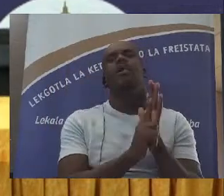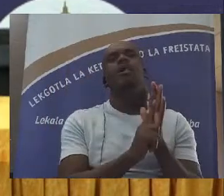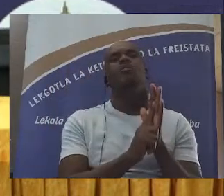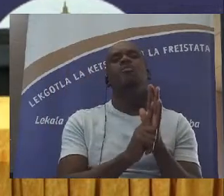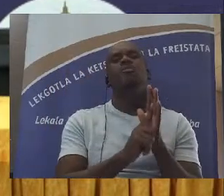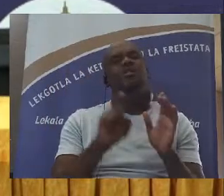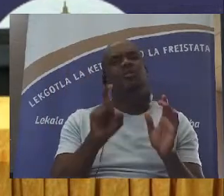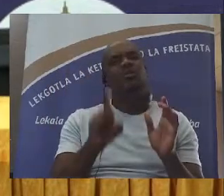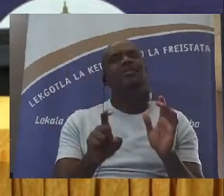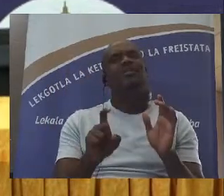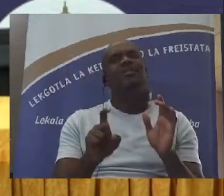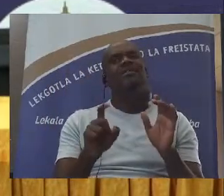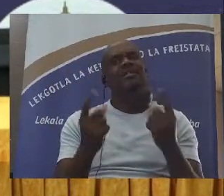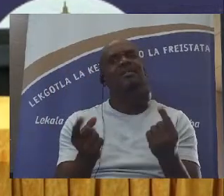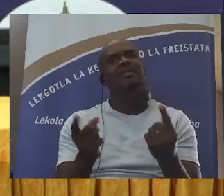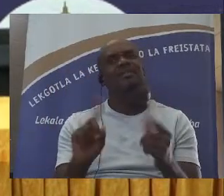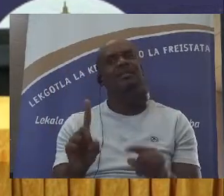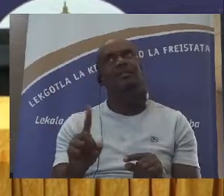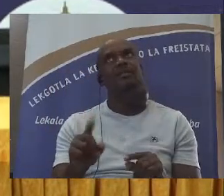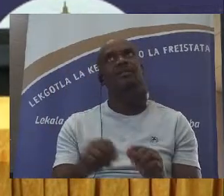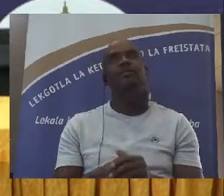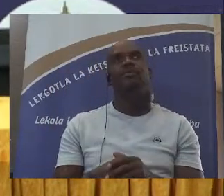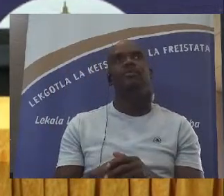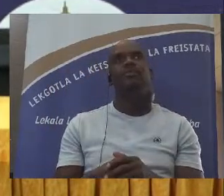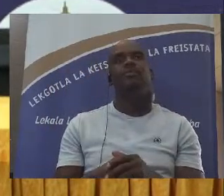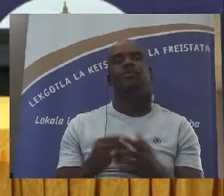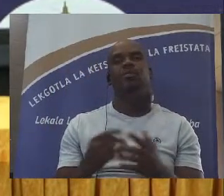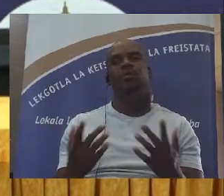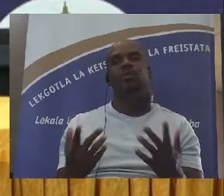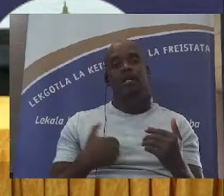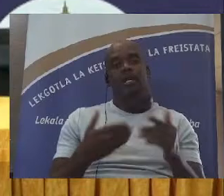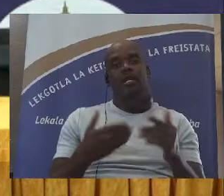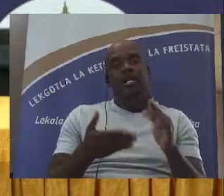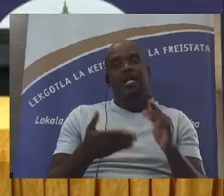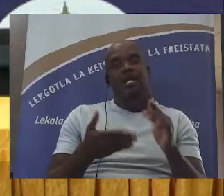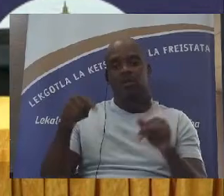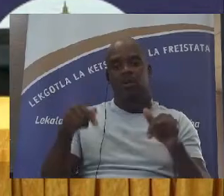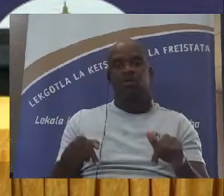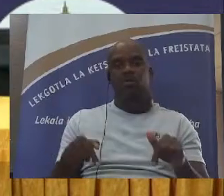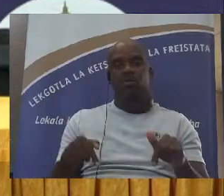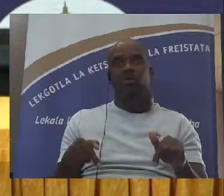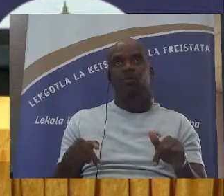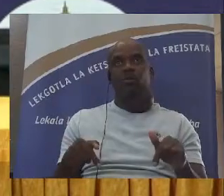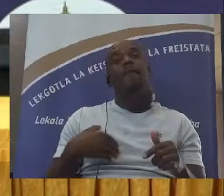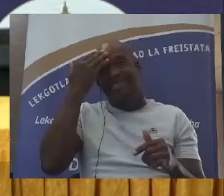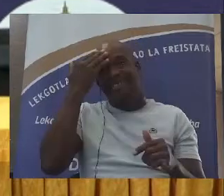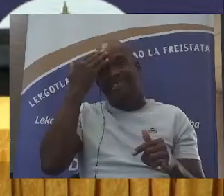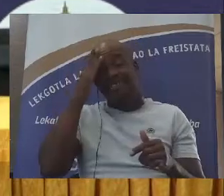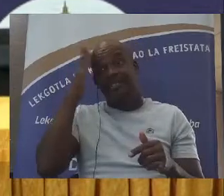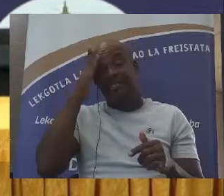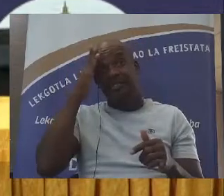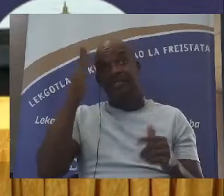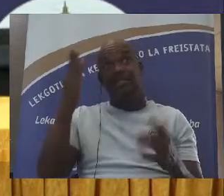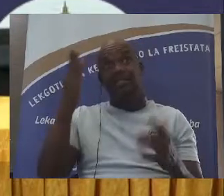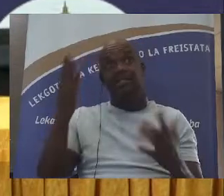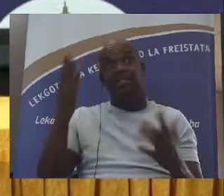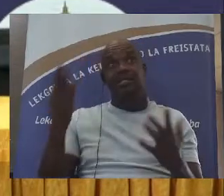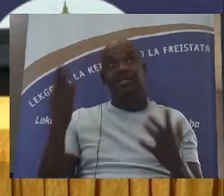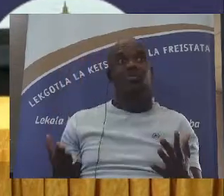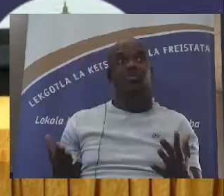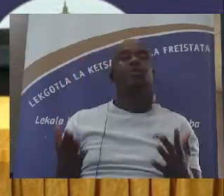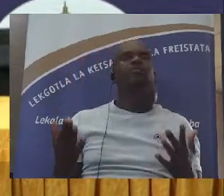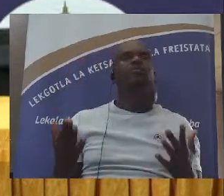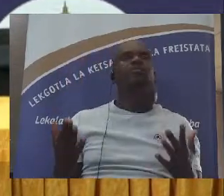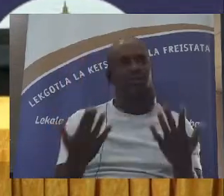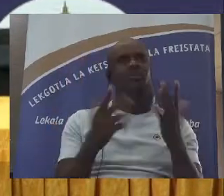do. So that when I leave here and say, yes, the bill is okay, it must go, I know that I have addressed my concerns.